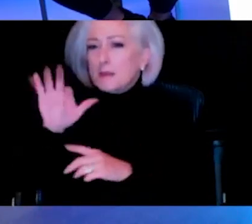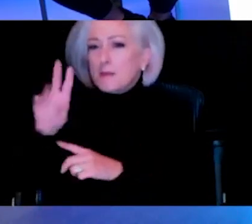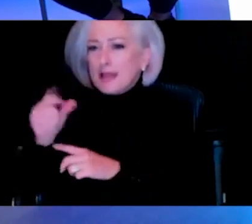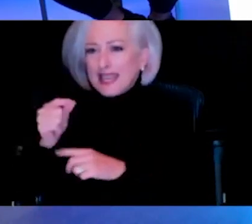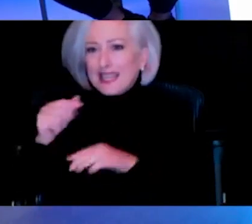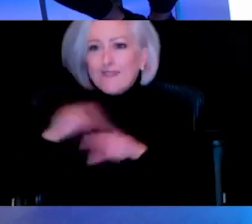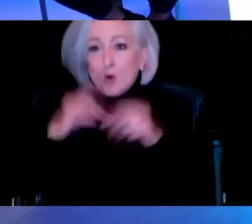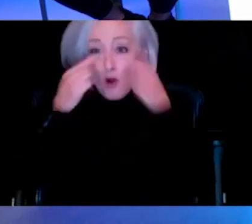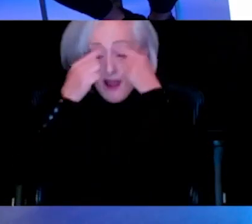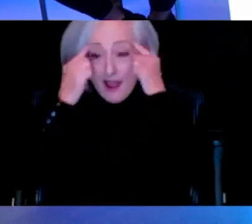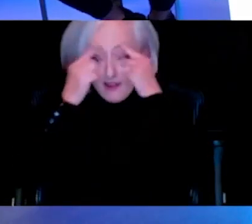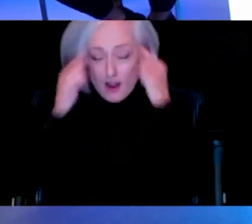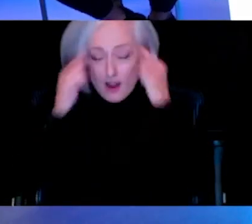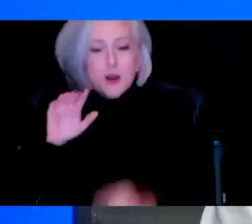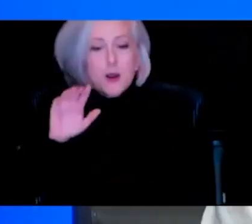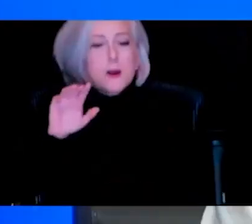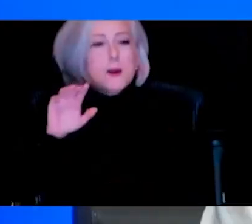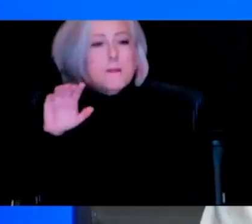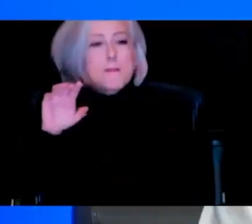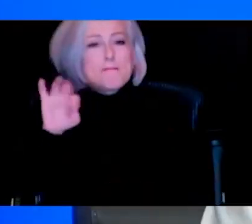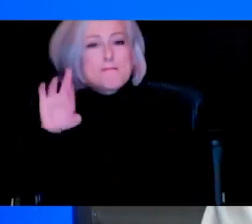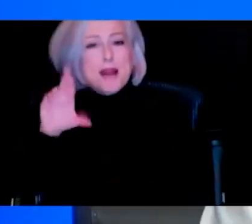blades. I'm not sure if